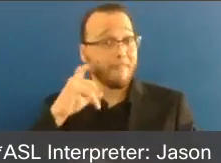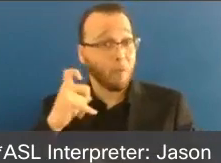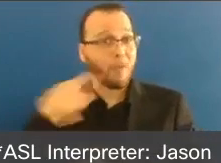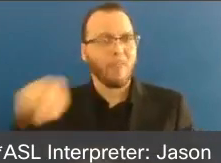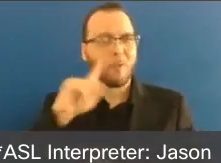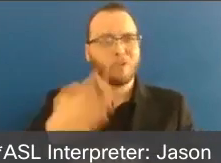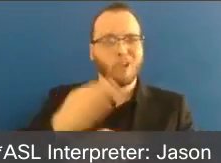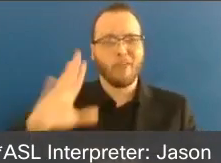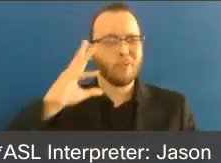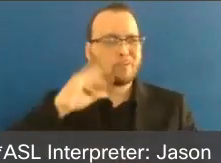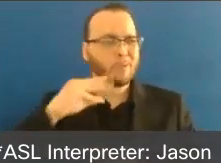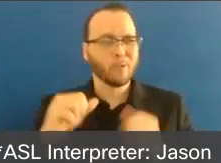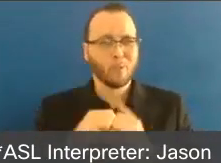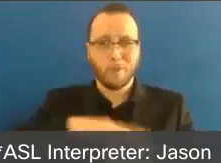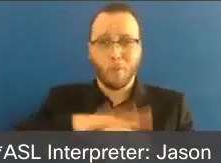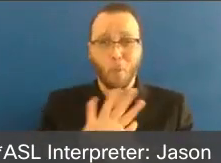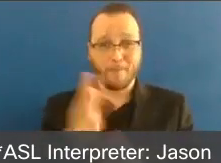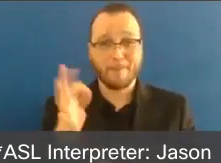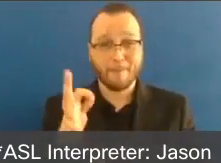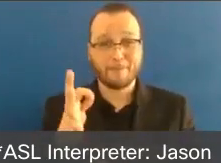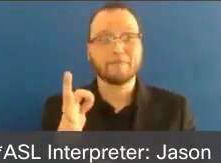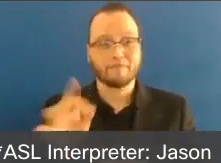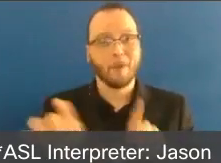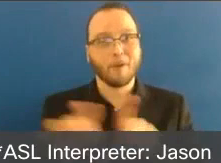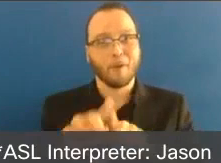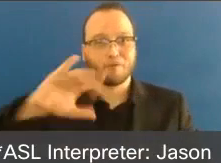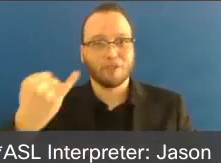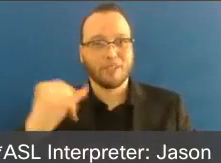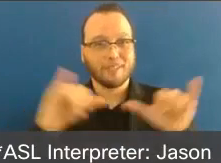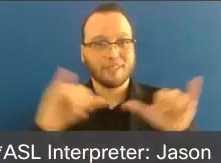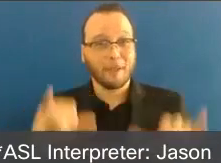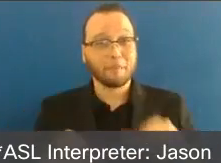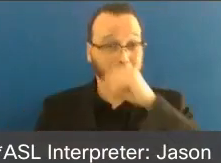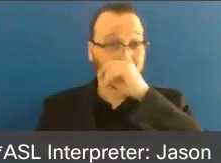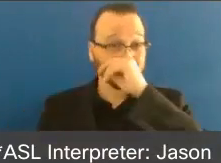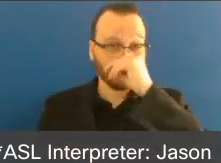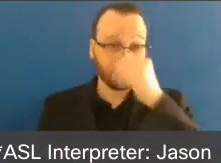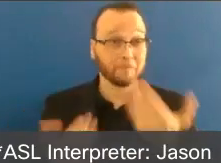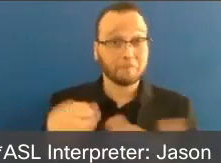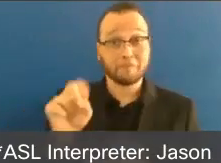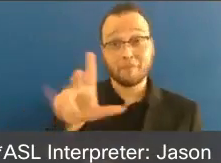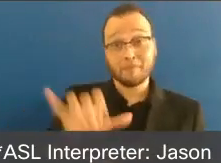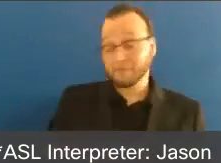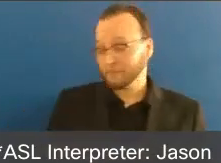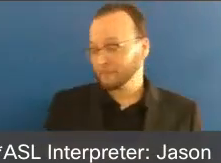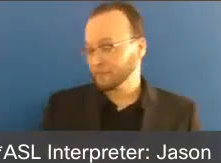with COVID-19 and the CJ system. Ashley?